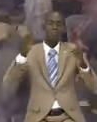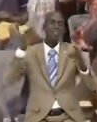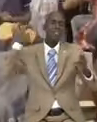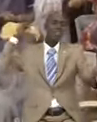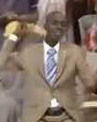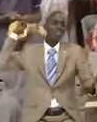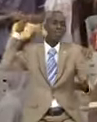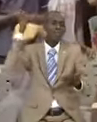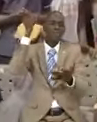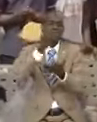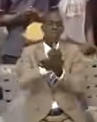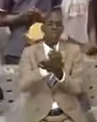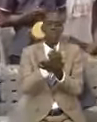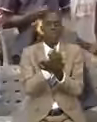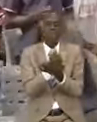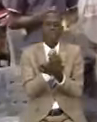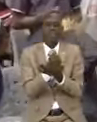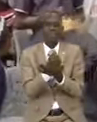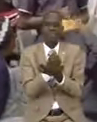amen.